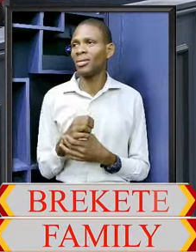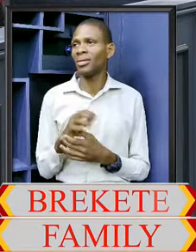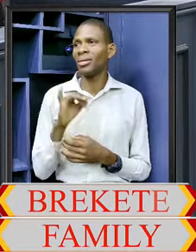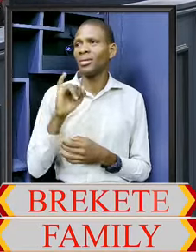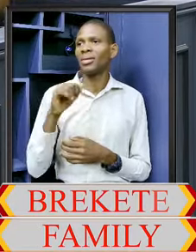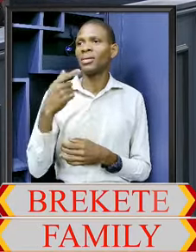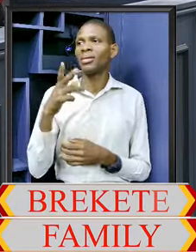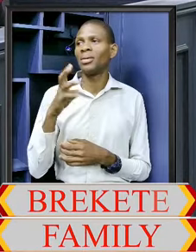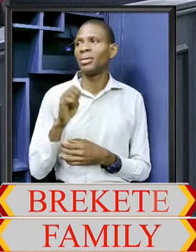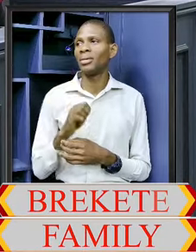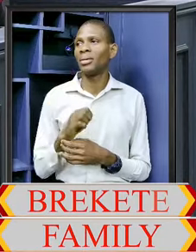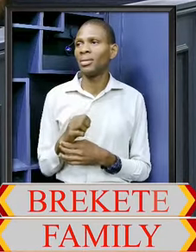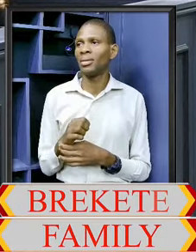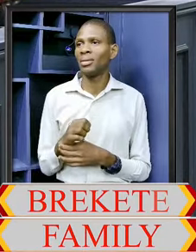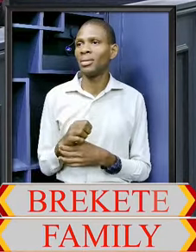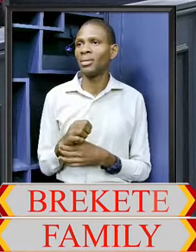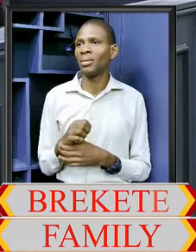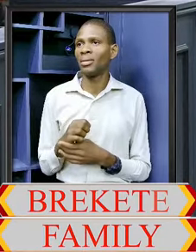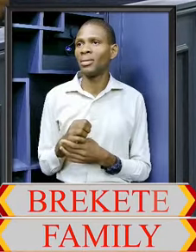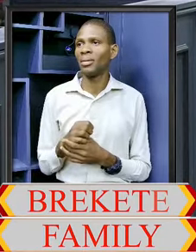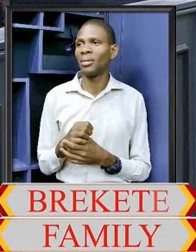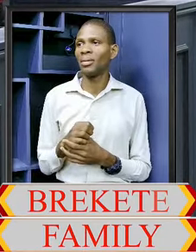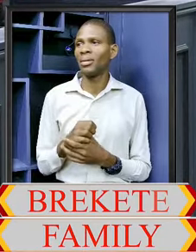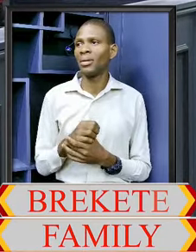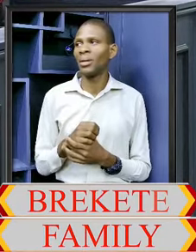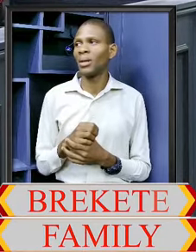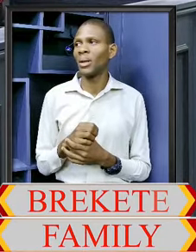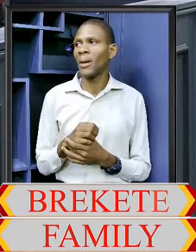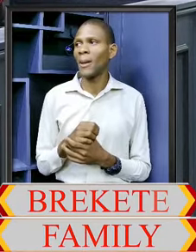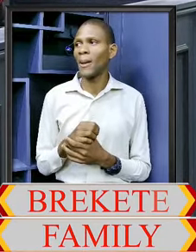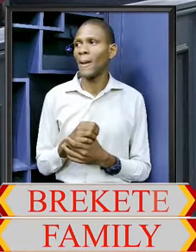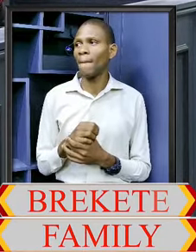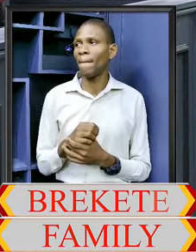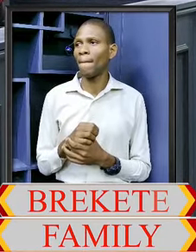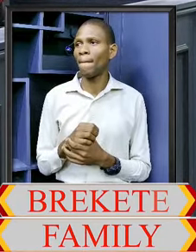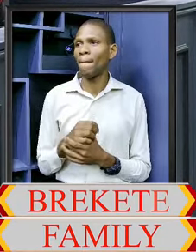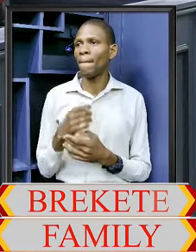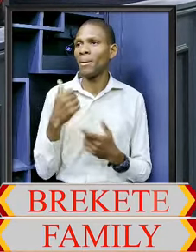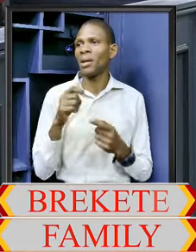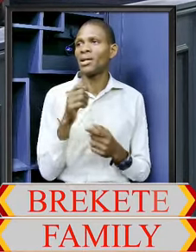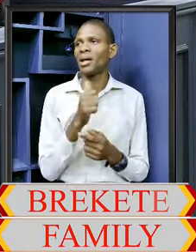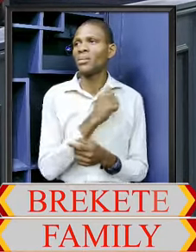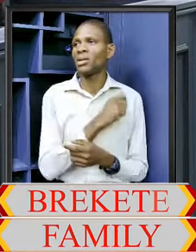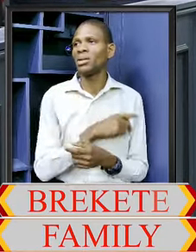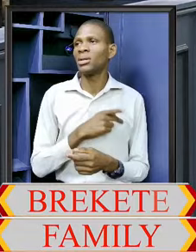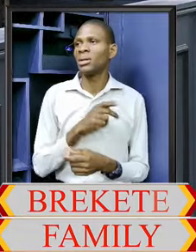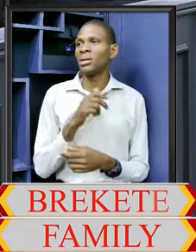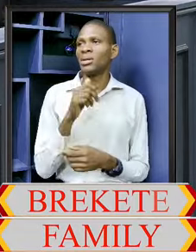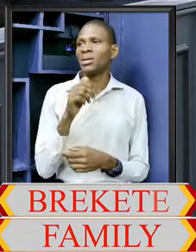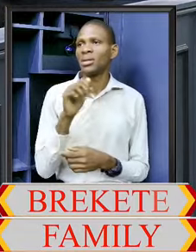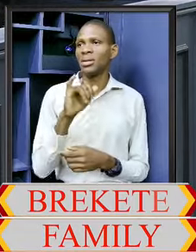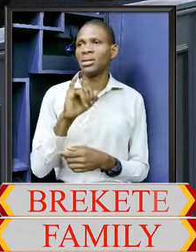Igwe, Birikwano. Your Highness, make we appreciate Igwe now.